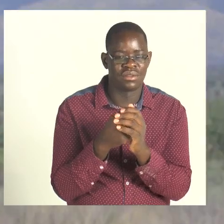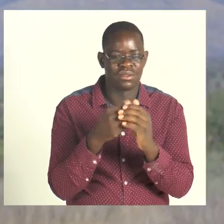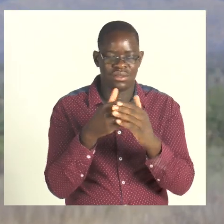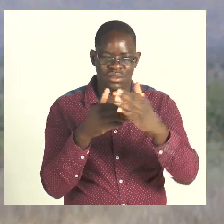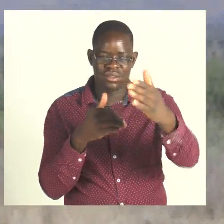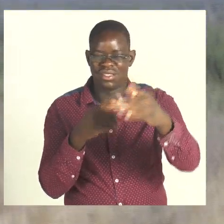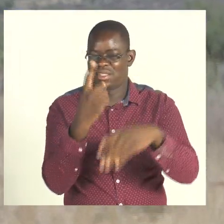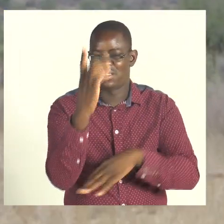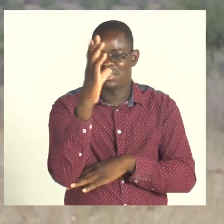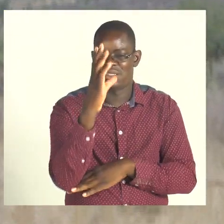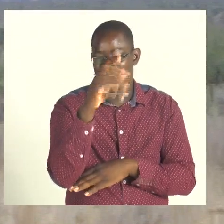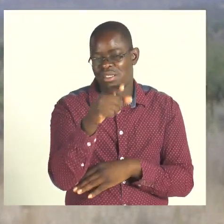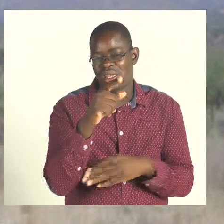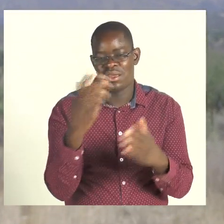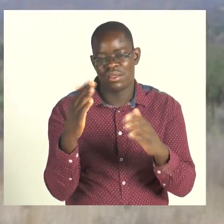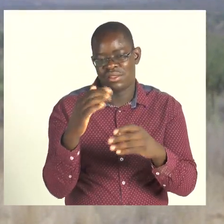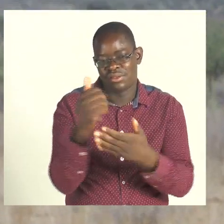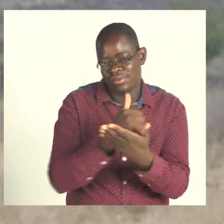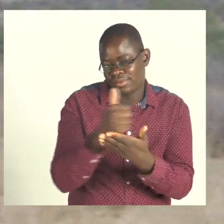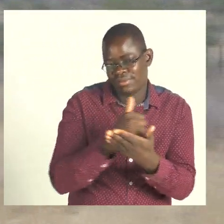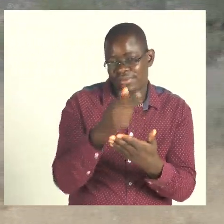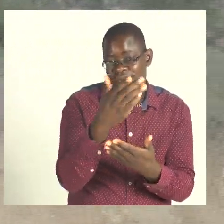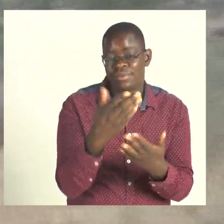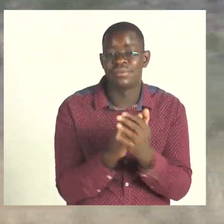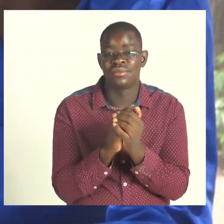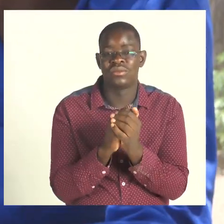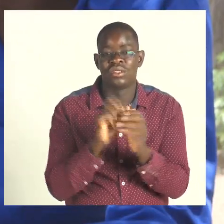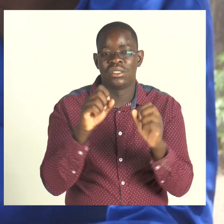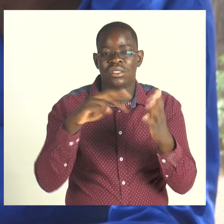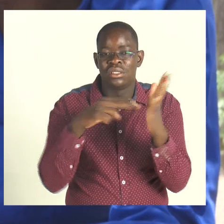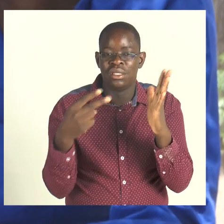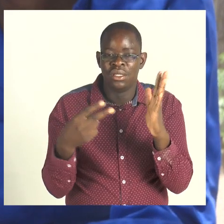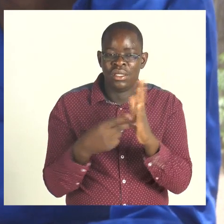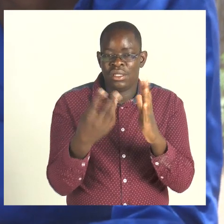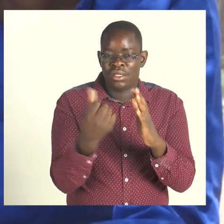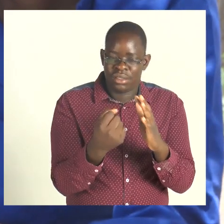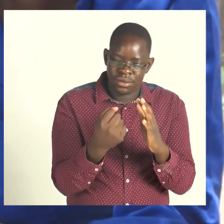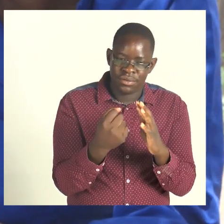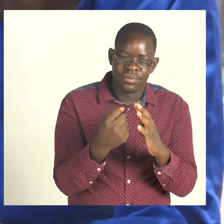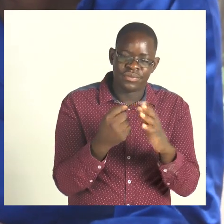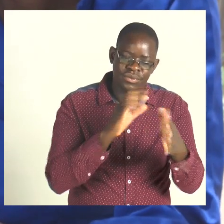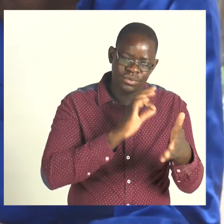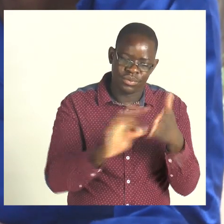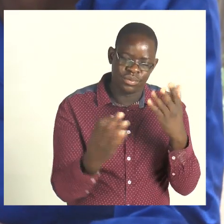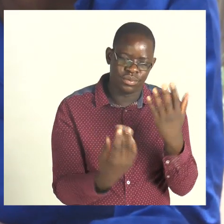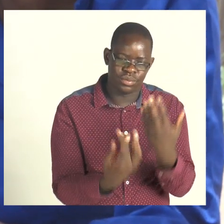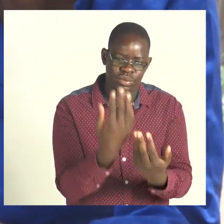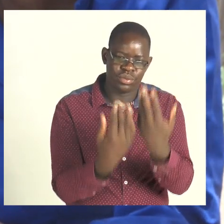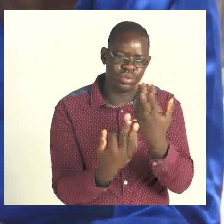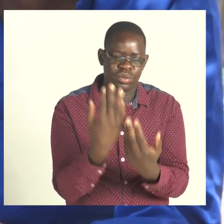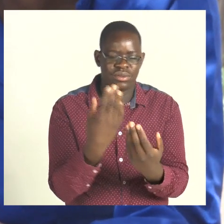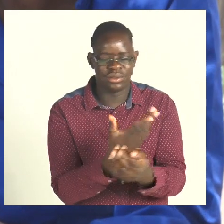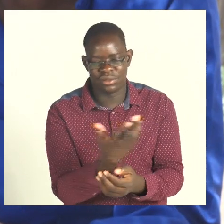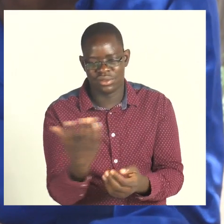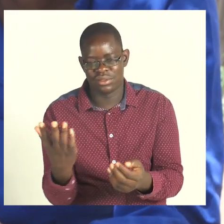tree. Yeah. Okay, so that means that we have to burn all the bushes and the grasses